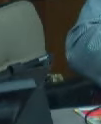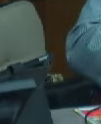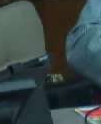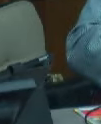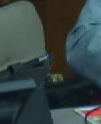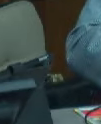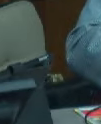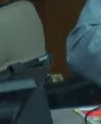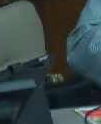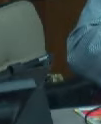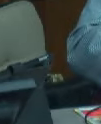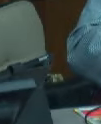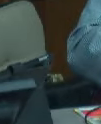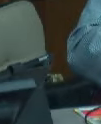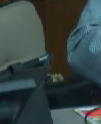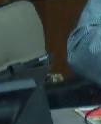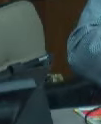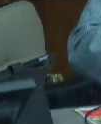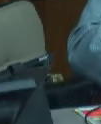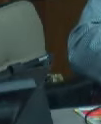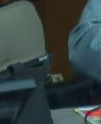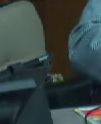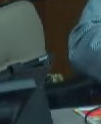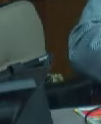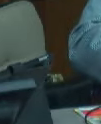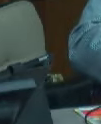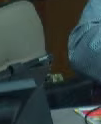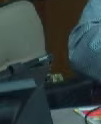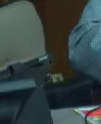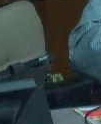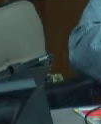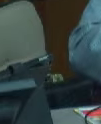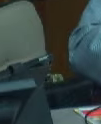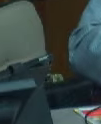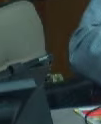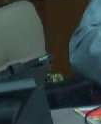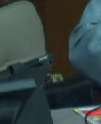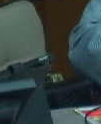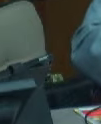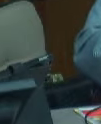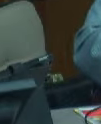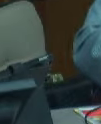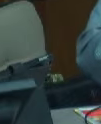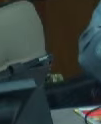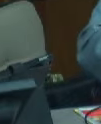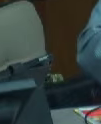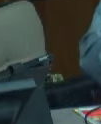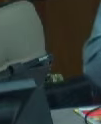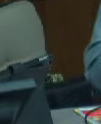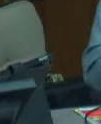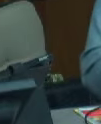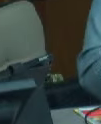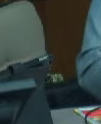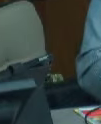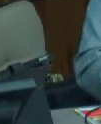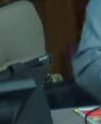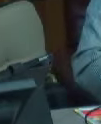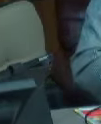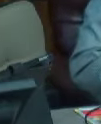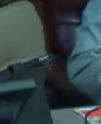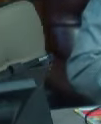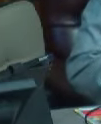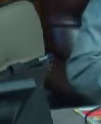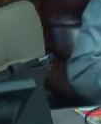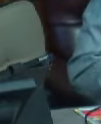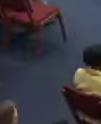have an item that I have some questions on before we vote on it since I wasn't here. So I'll let you finish with the